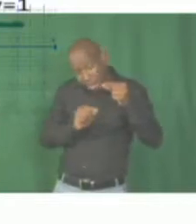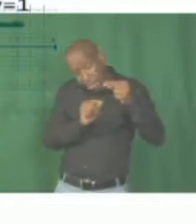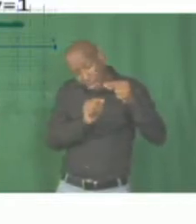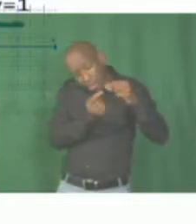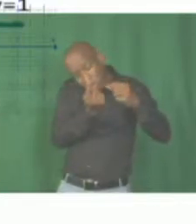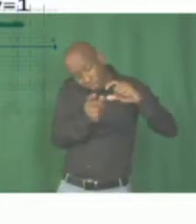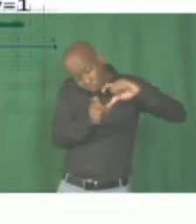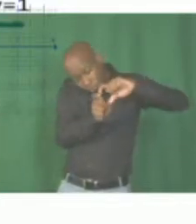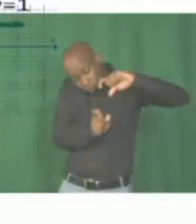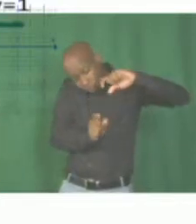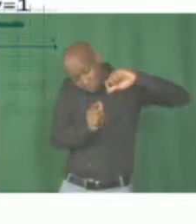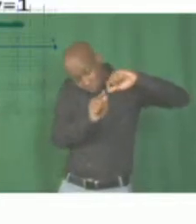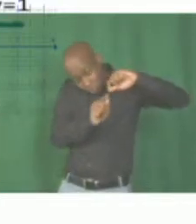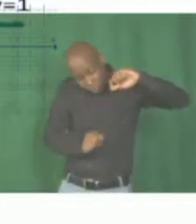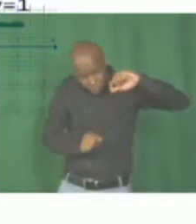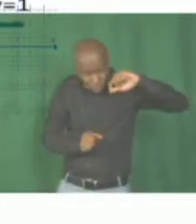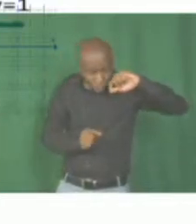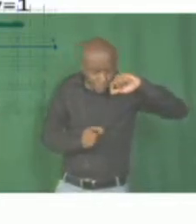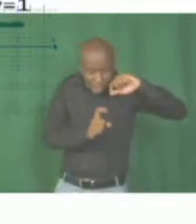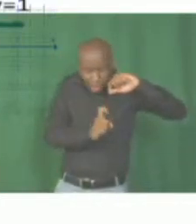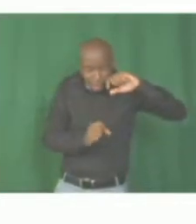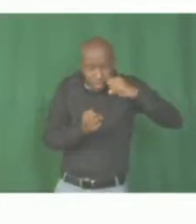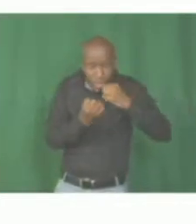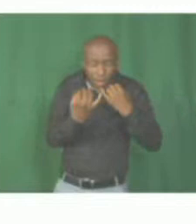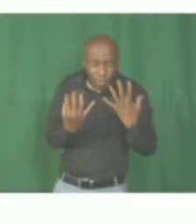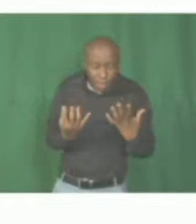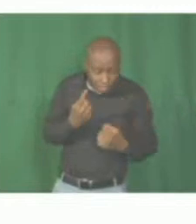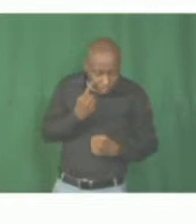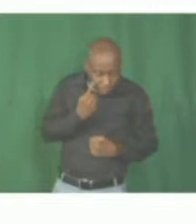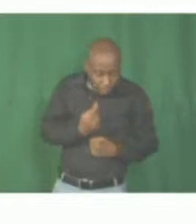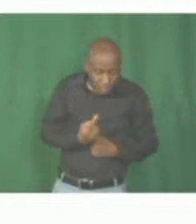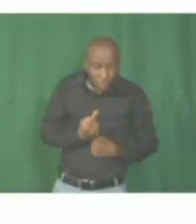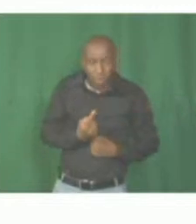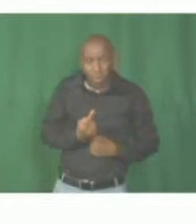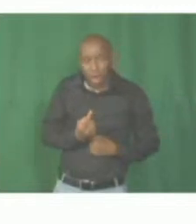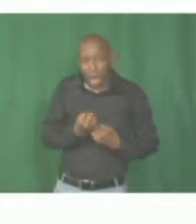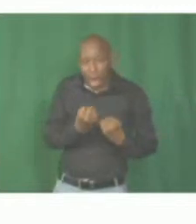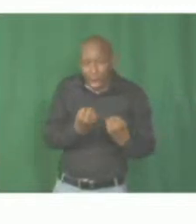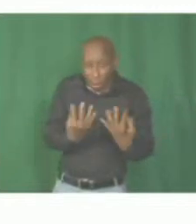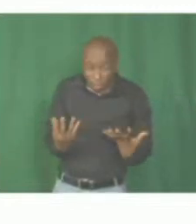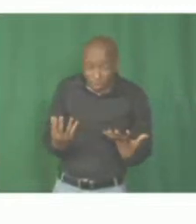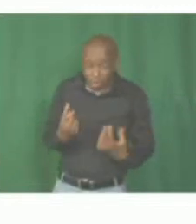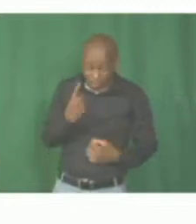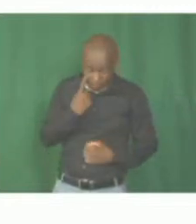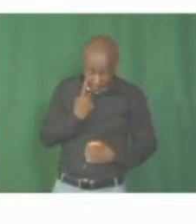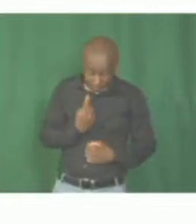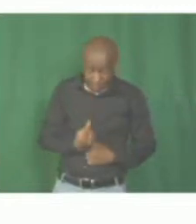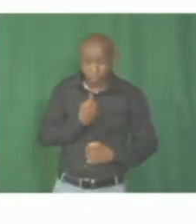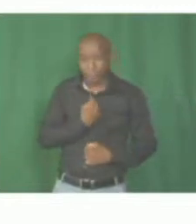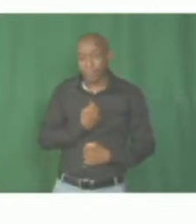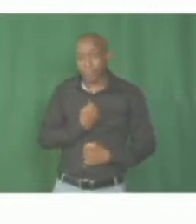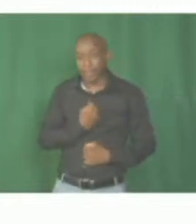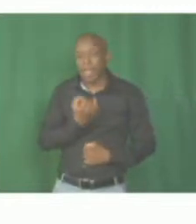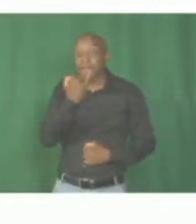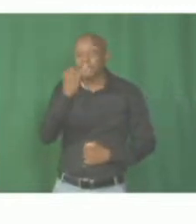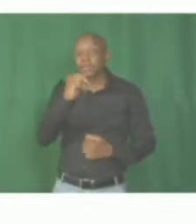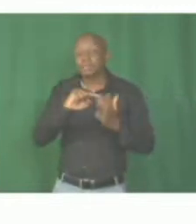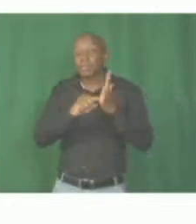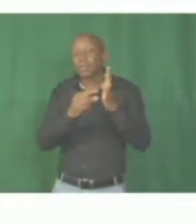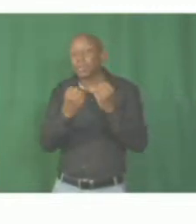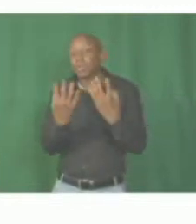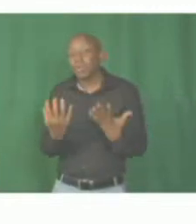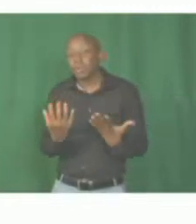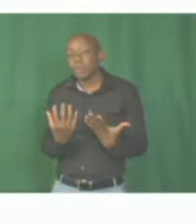this vertical line, and then read these values on the x-axis. Now for the first point now, it